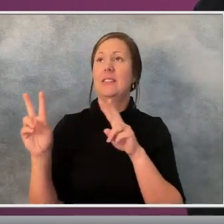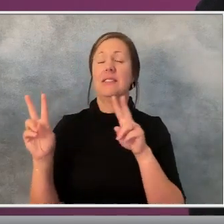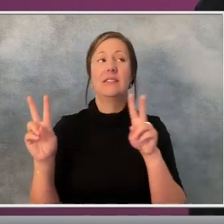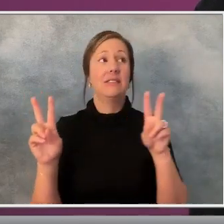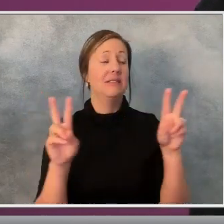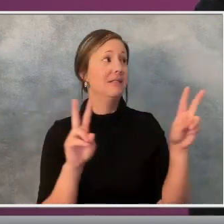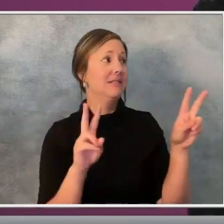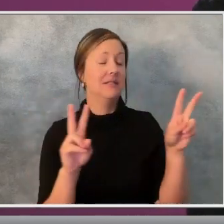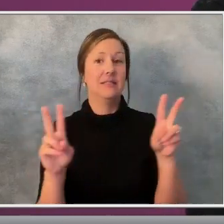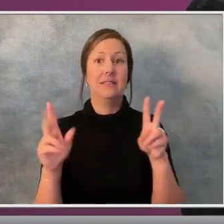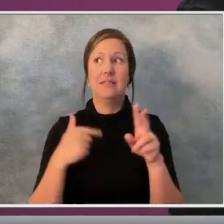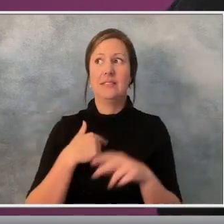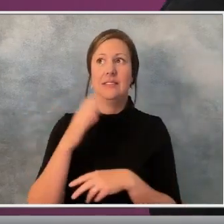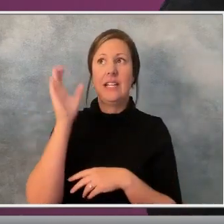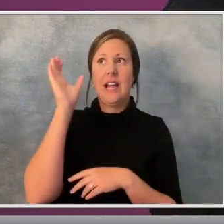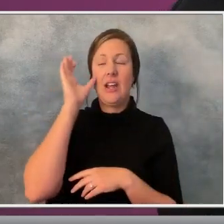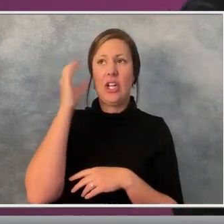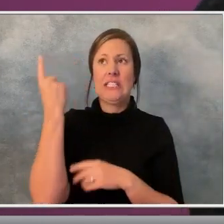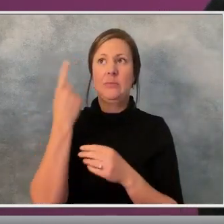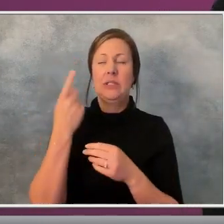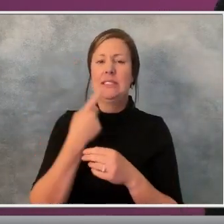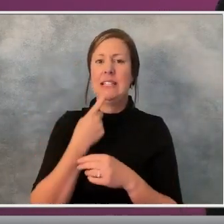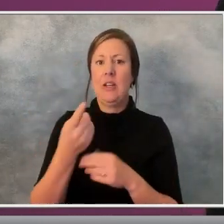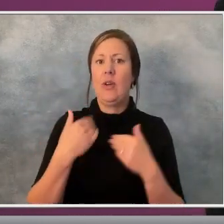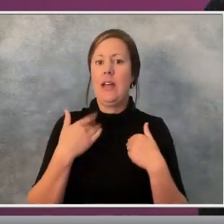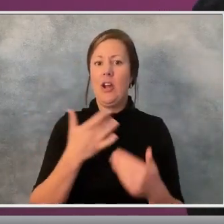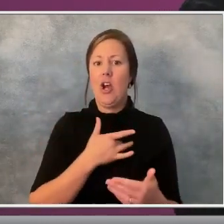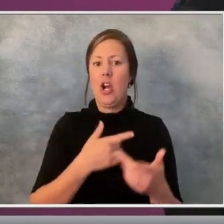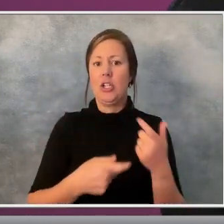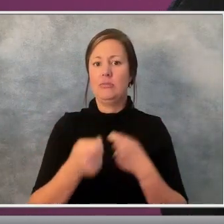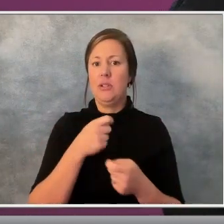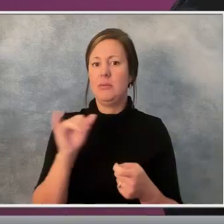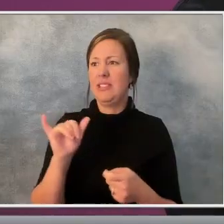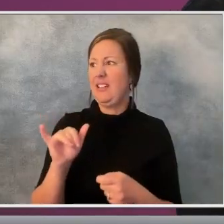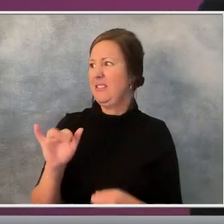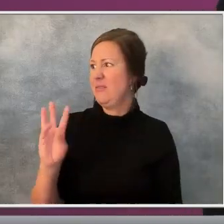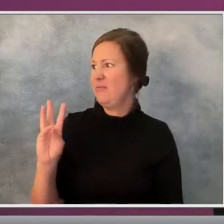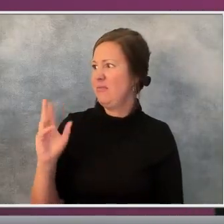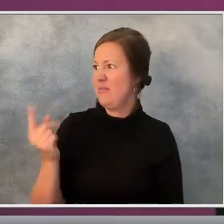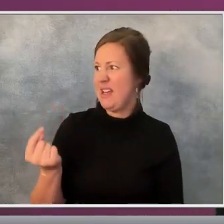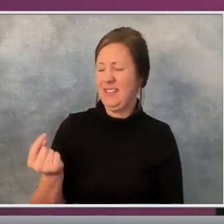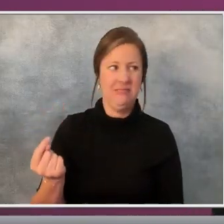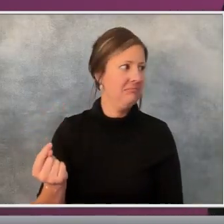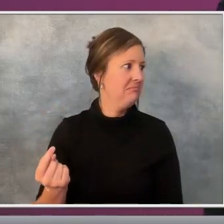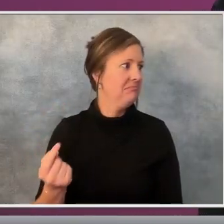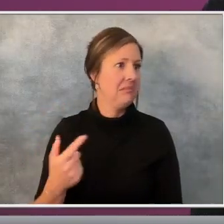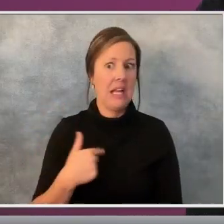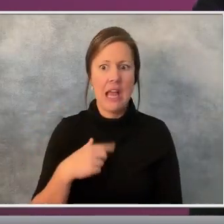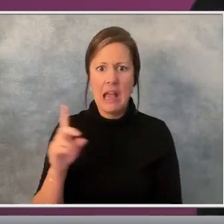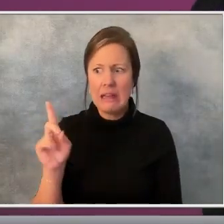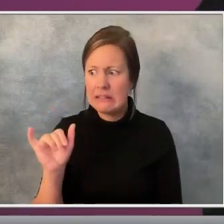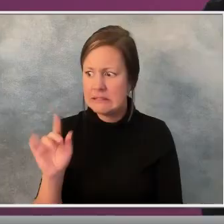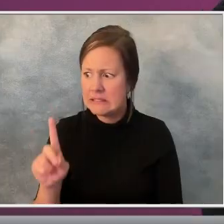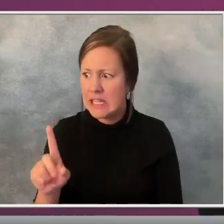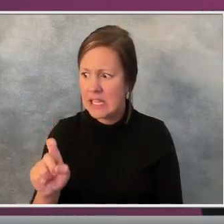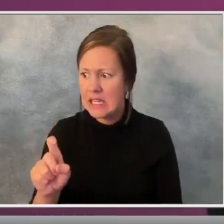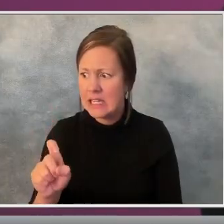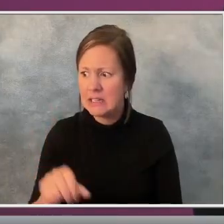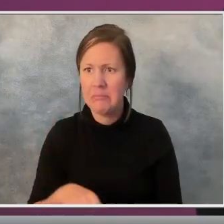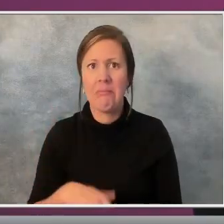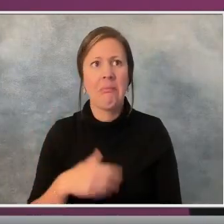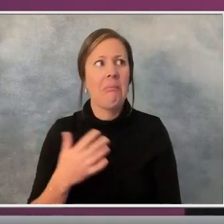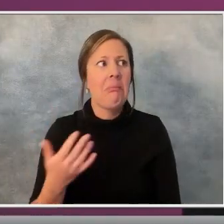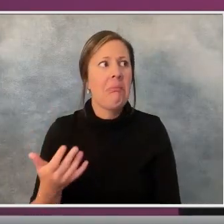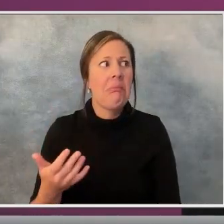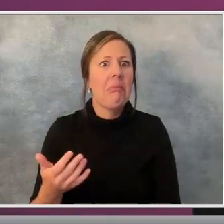you had a heart transplant. I did. Excuse me? Yeah, I was like, I did, and